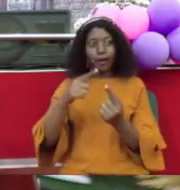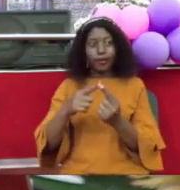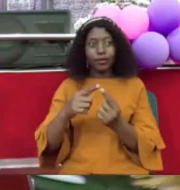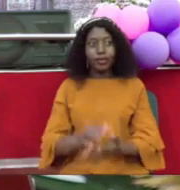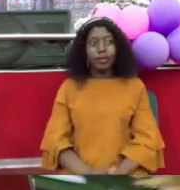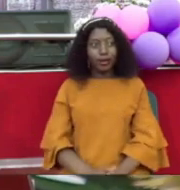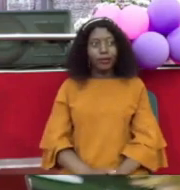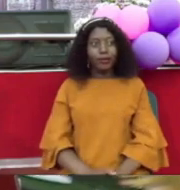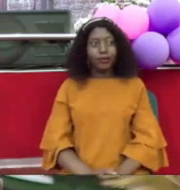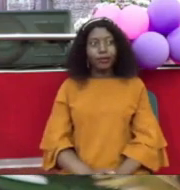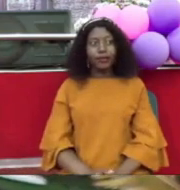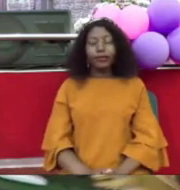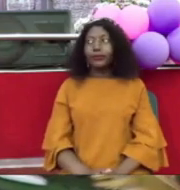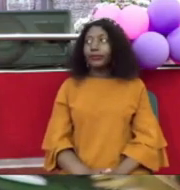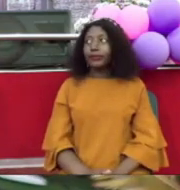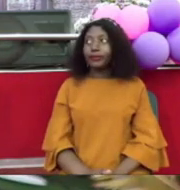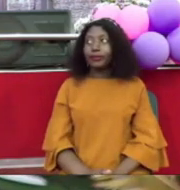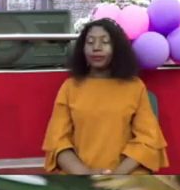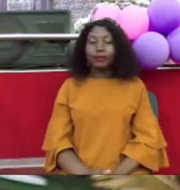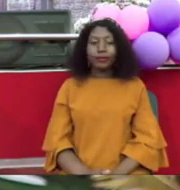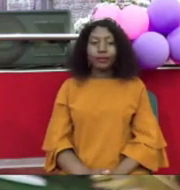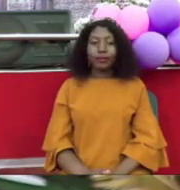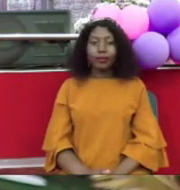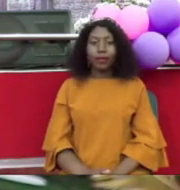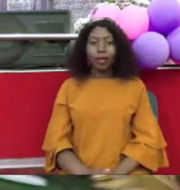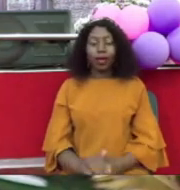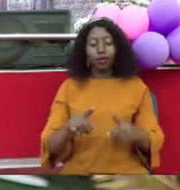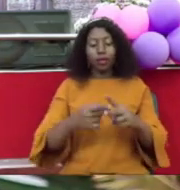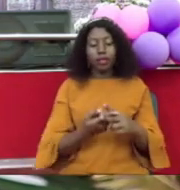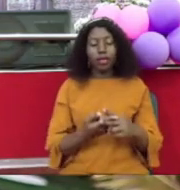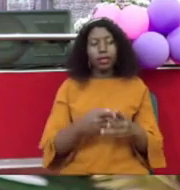nguvu kuishi makusudi yangu. And we'll start off by reading